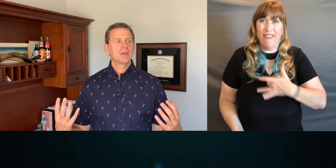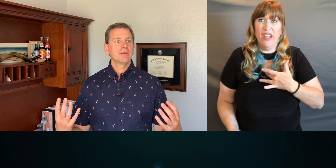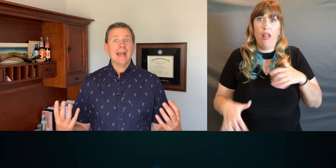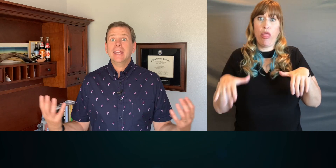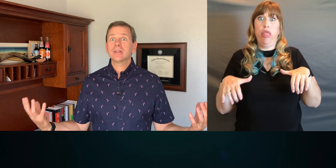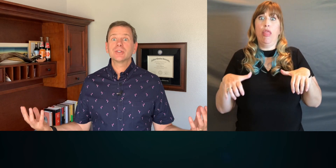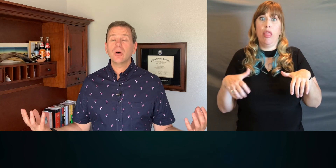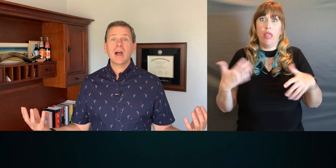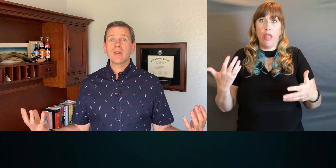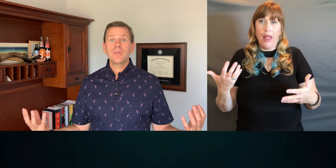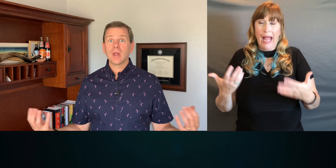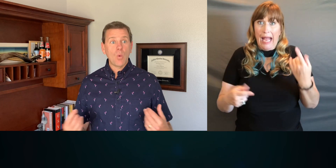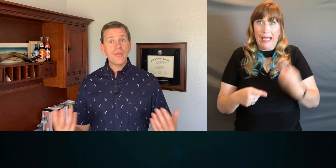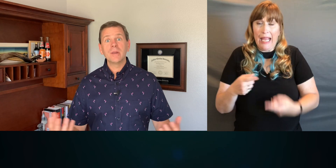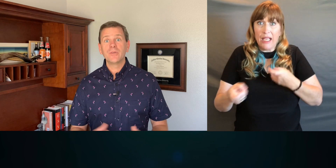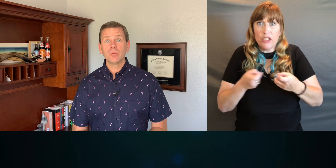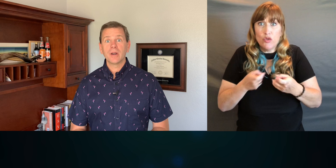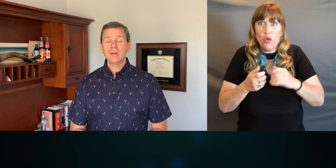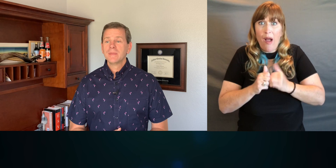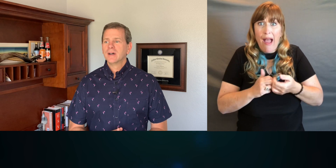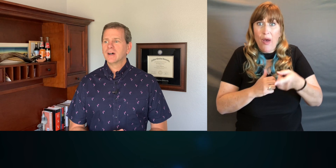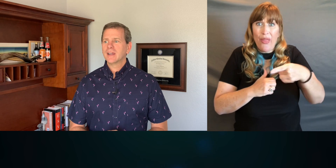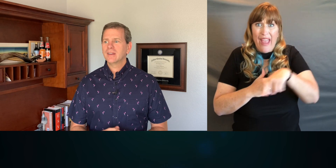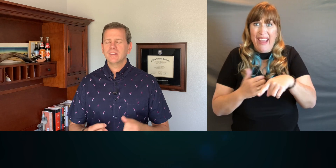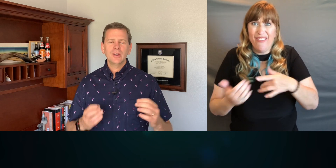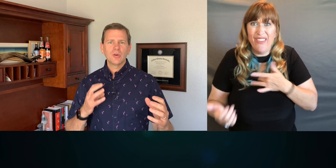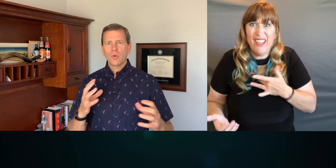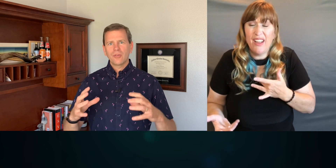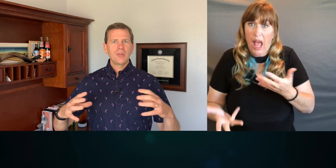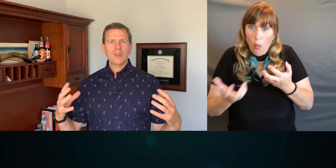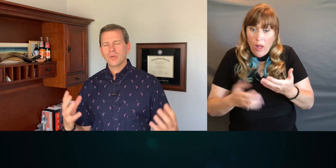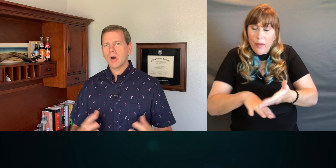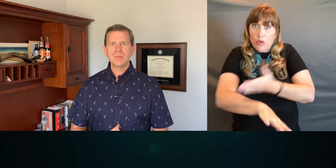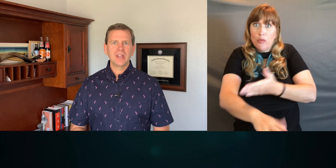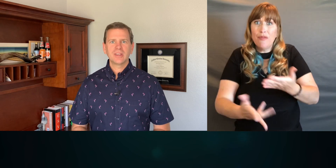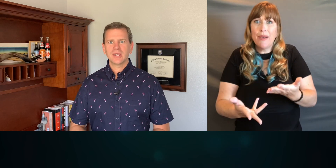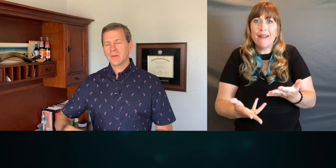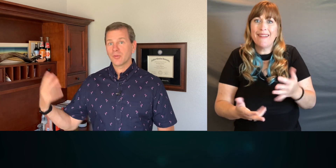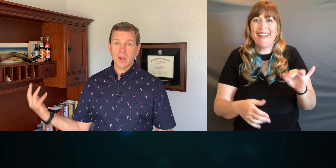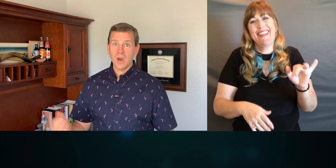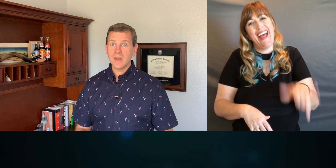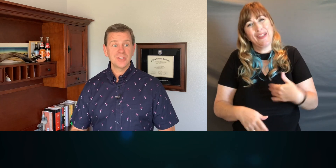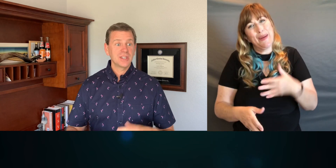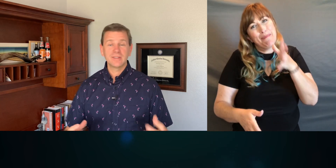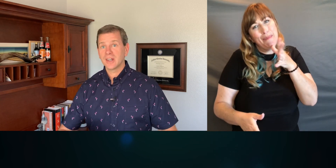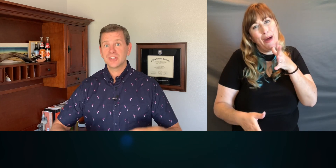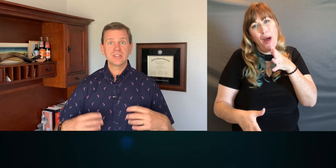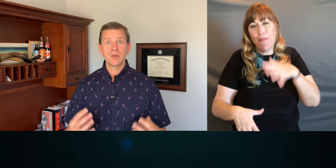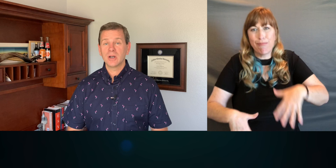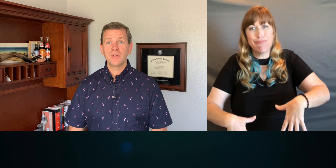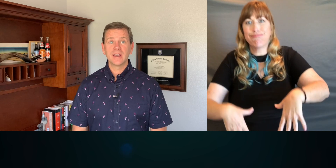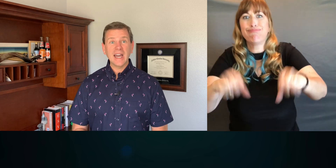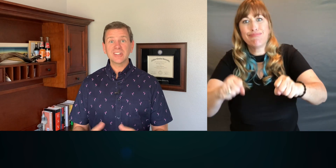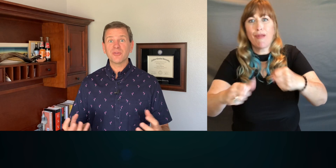paralyzed because I can't control how they feel. I want them to feel better. And, you know, of course, that's when mom genes kick in for my wife, and she gets in and she's